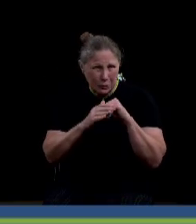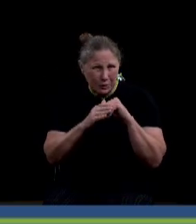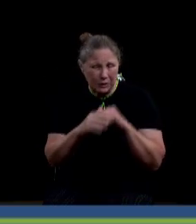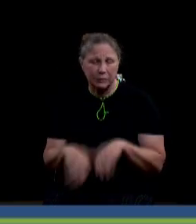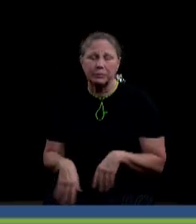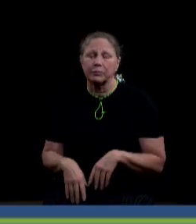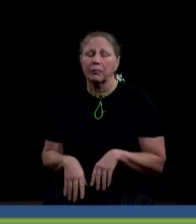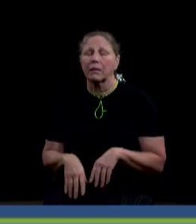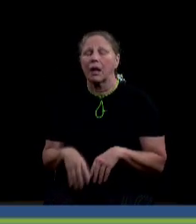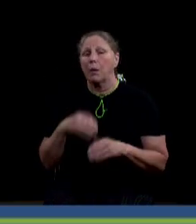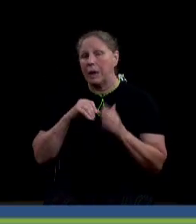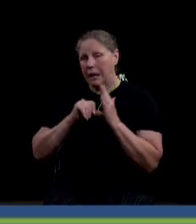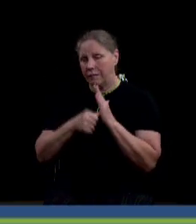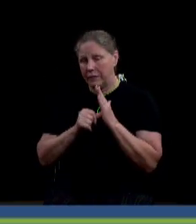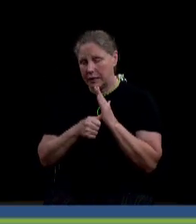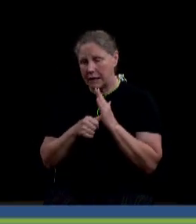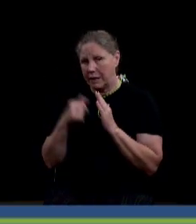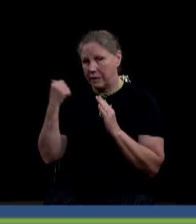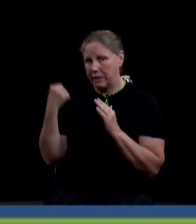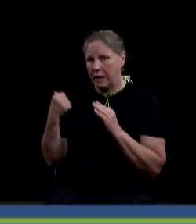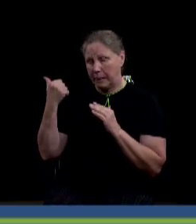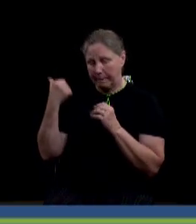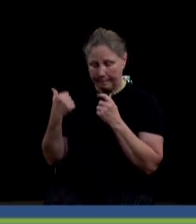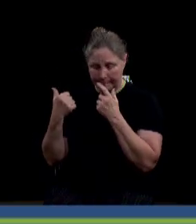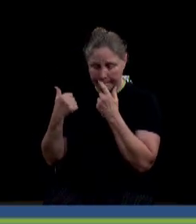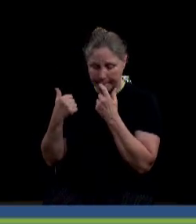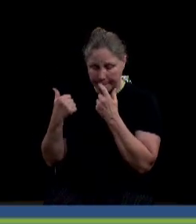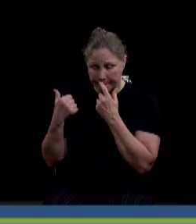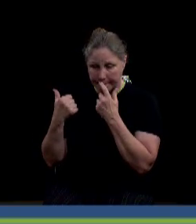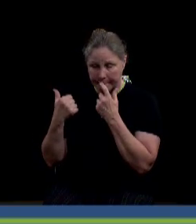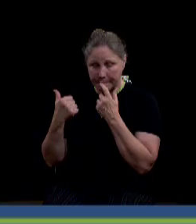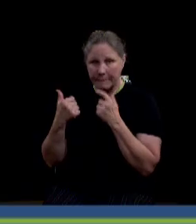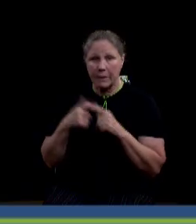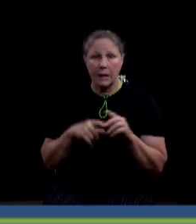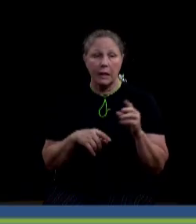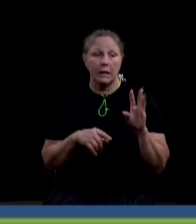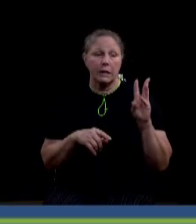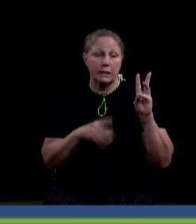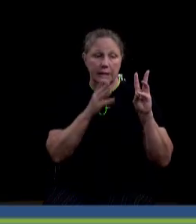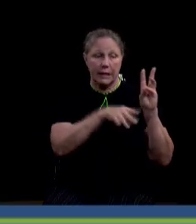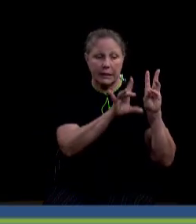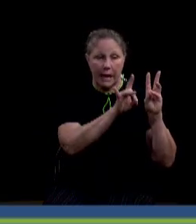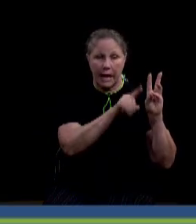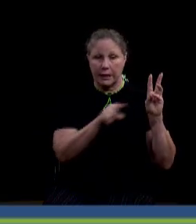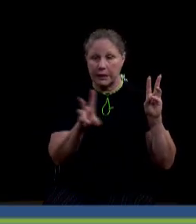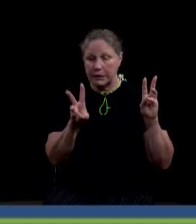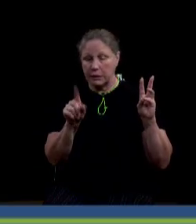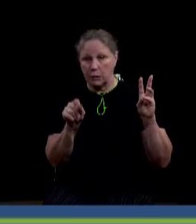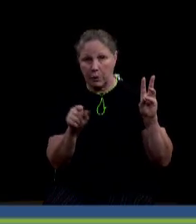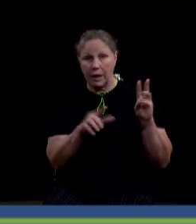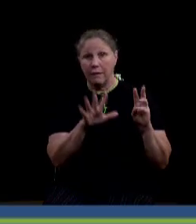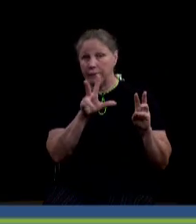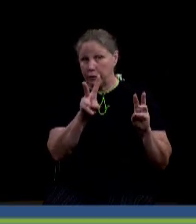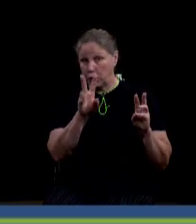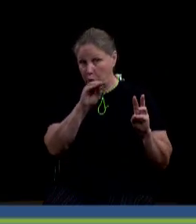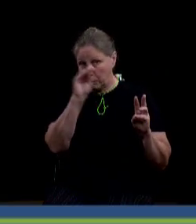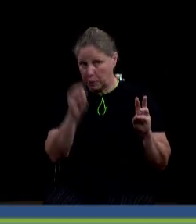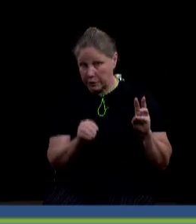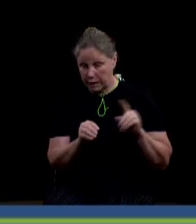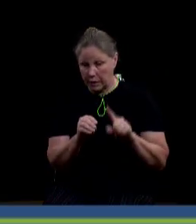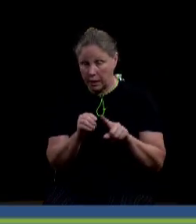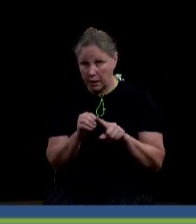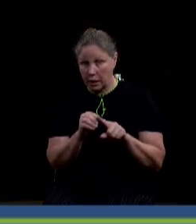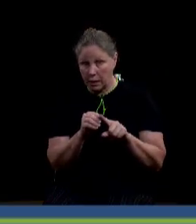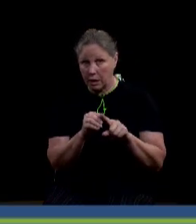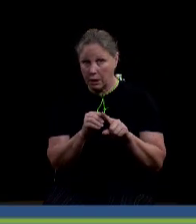here. So from 6/8 to 6/20, we had 52% of those cases reported being Hispanic. 85%